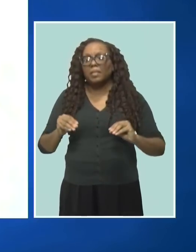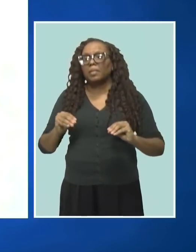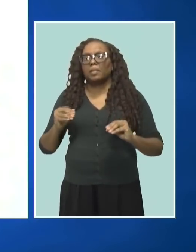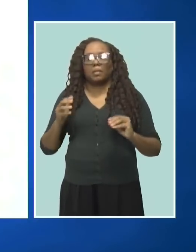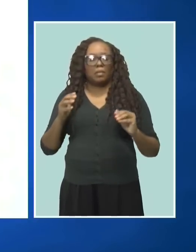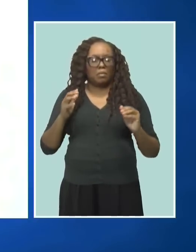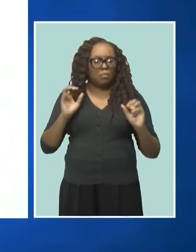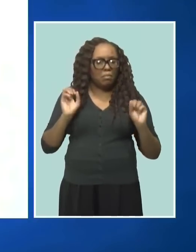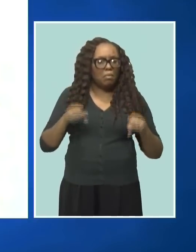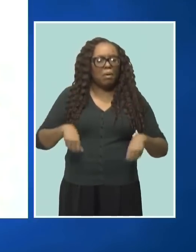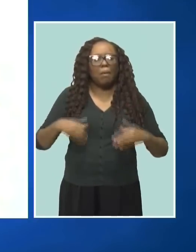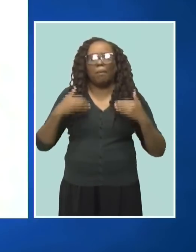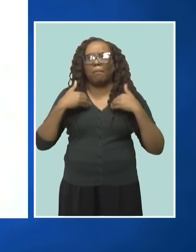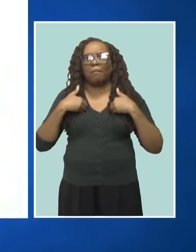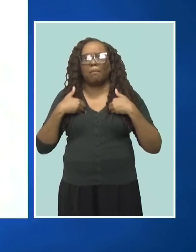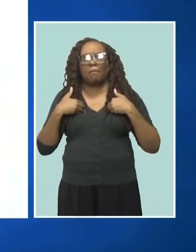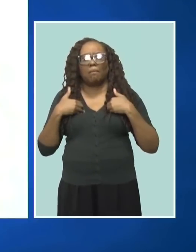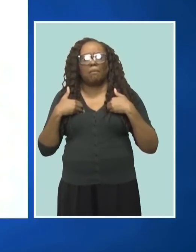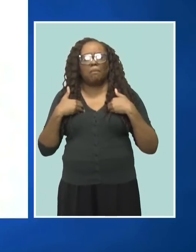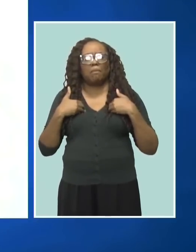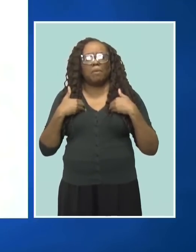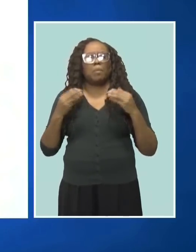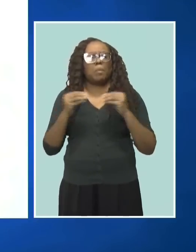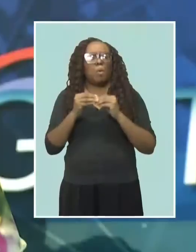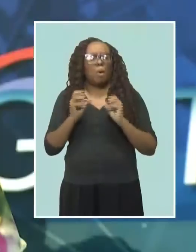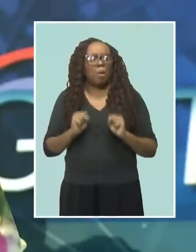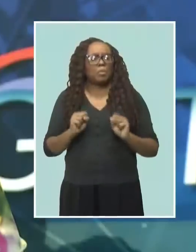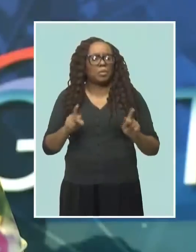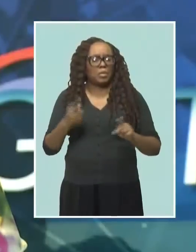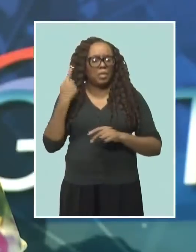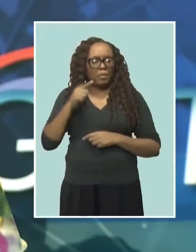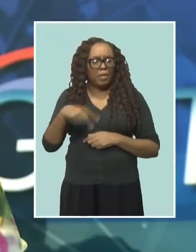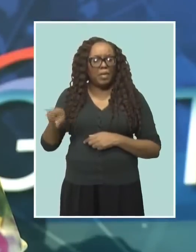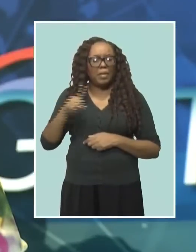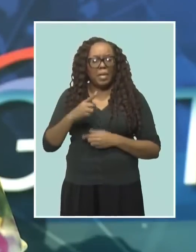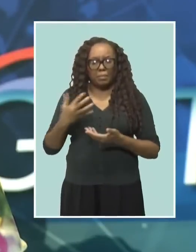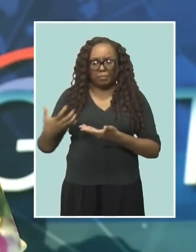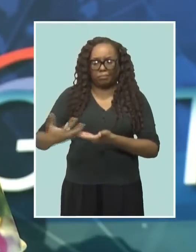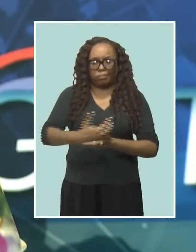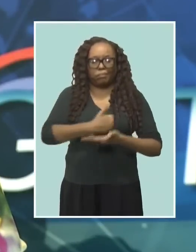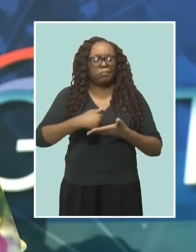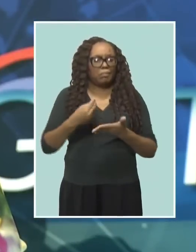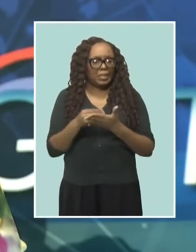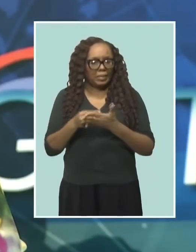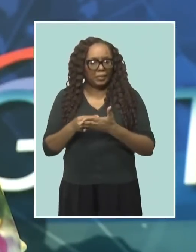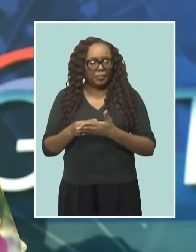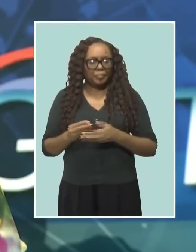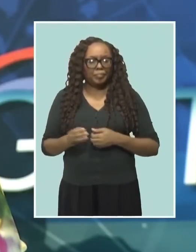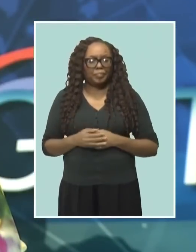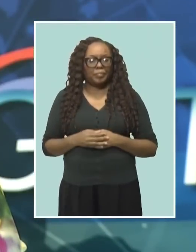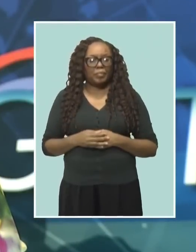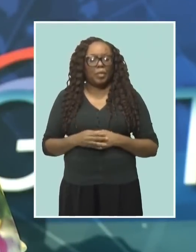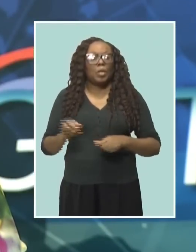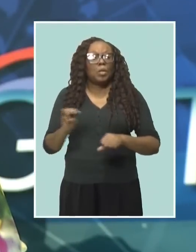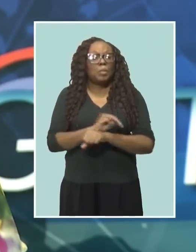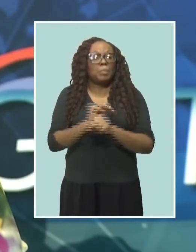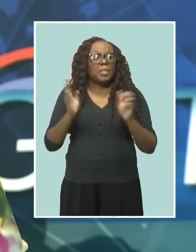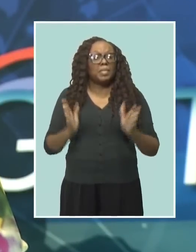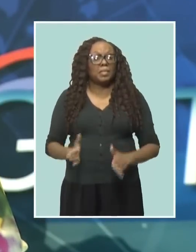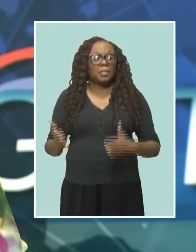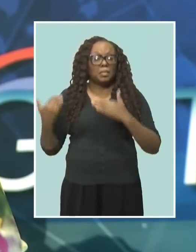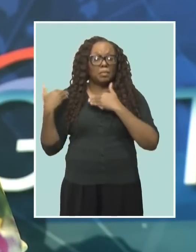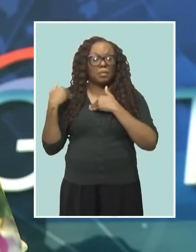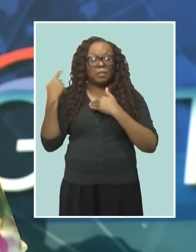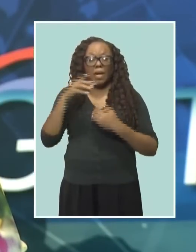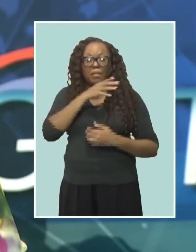creating livelihoods for them. Minister of Agriculture, Food and Nutritional Security Indar Weir